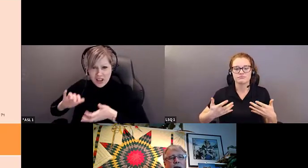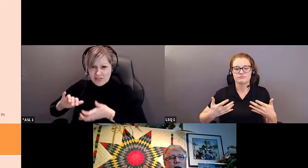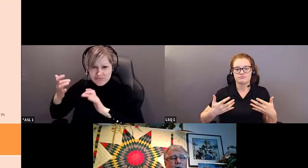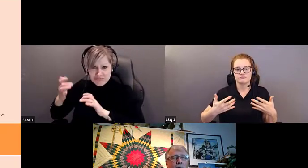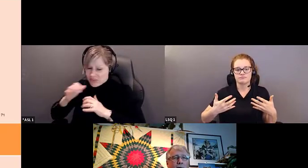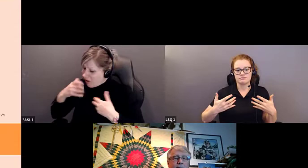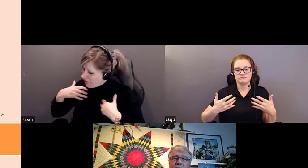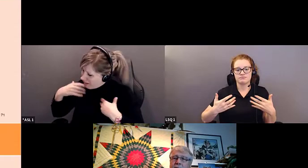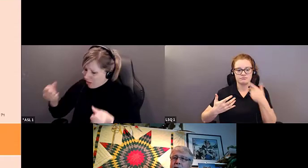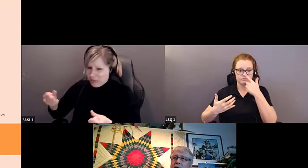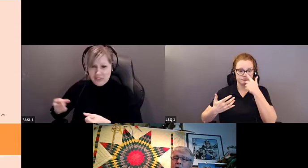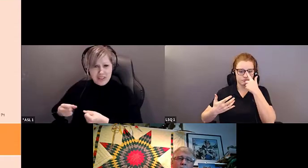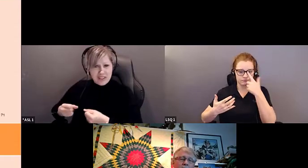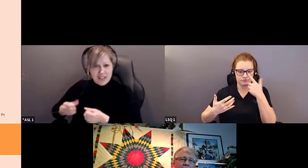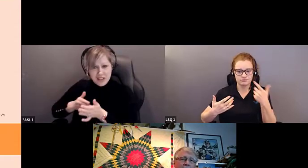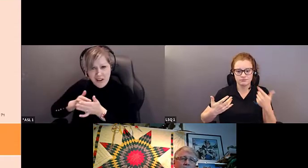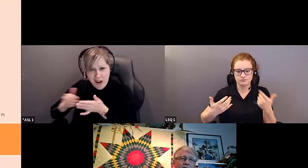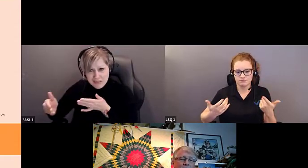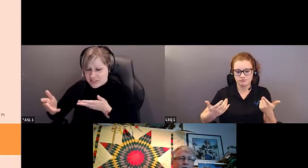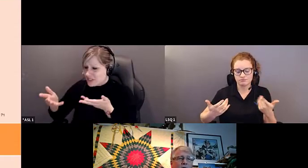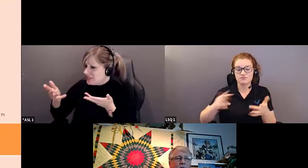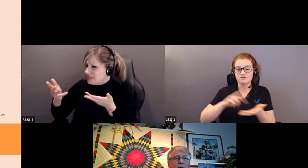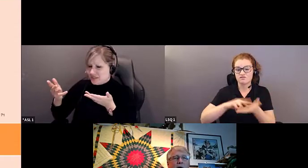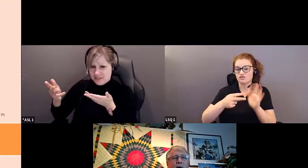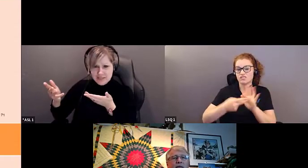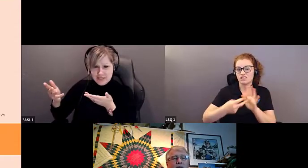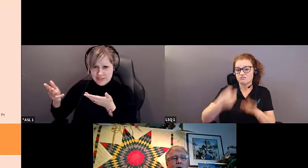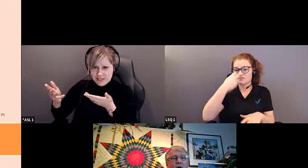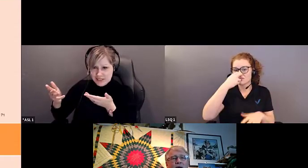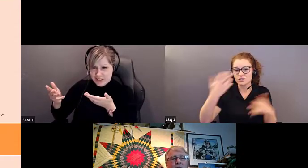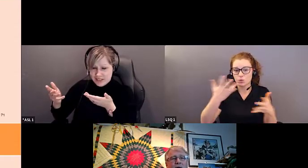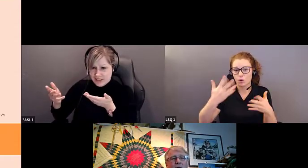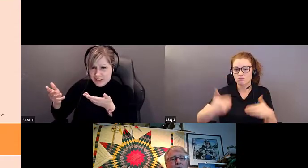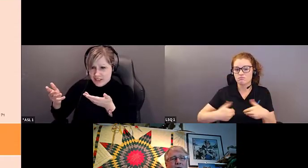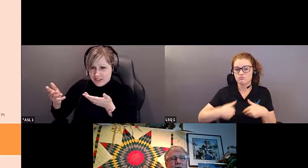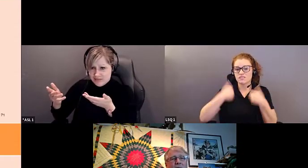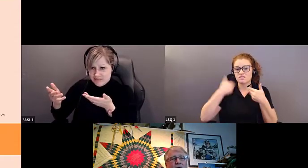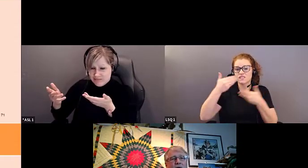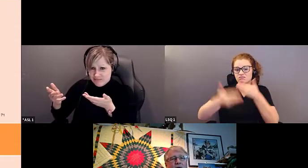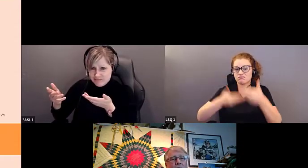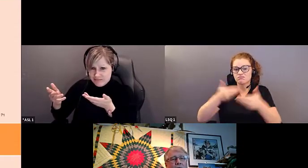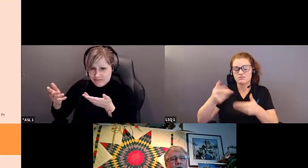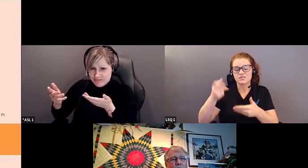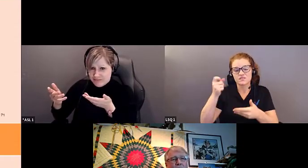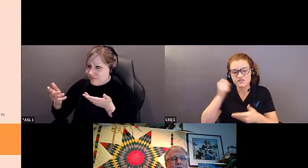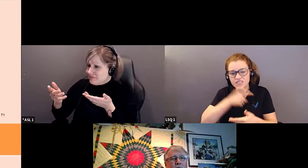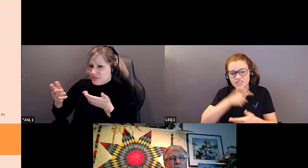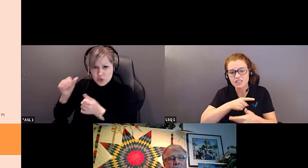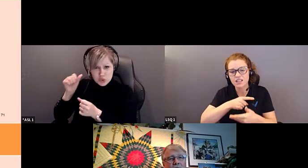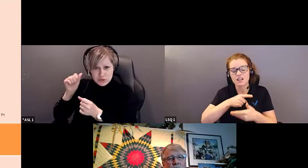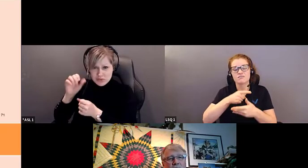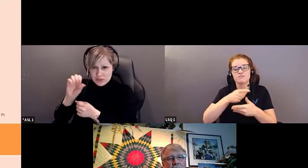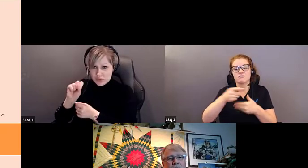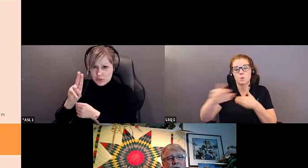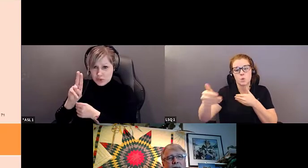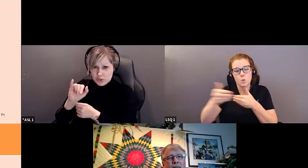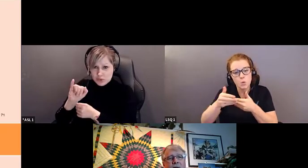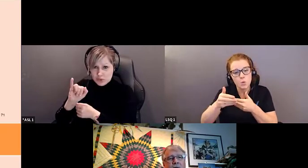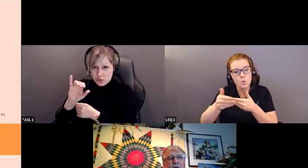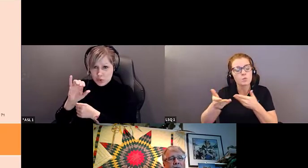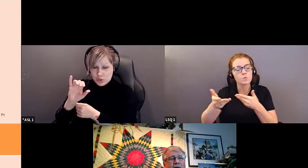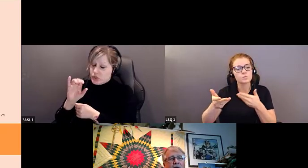short and what we would now refer to in our ways of knowing about and thinking about suicide as premature unnatural